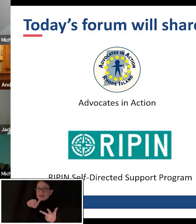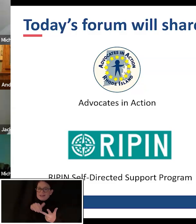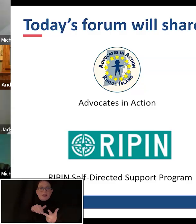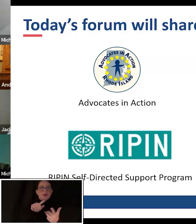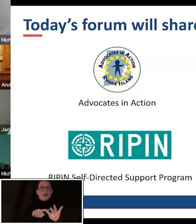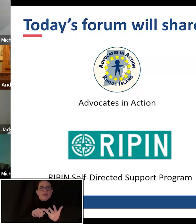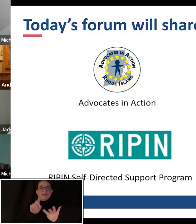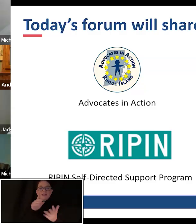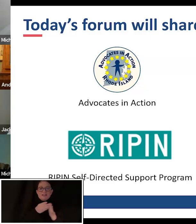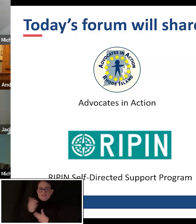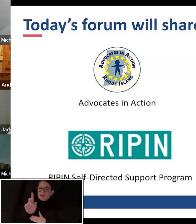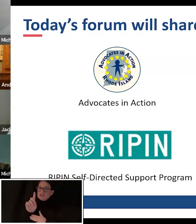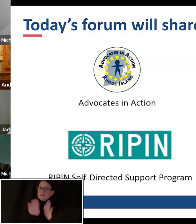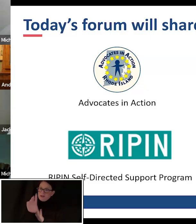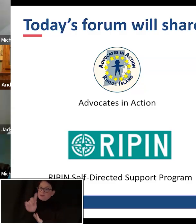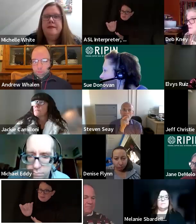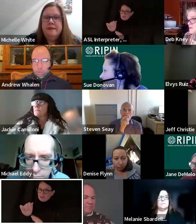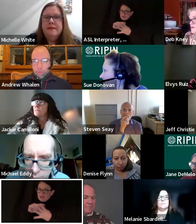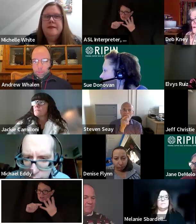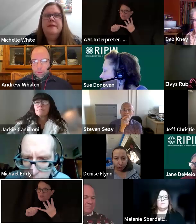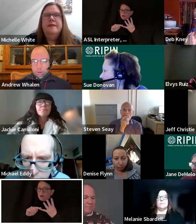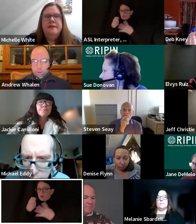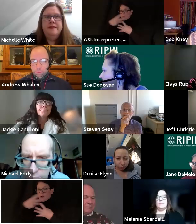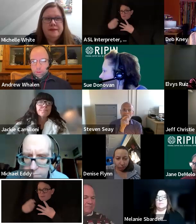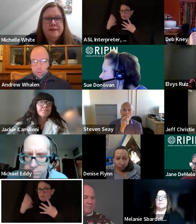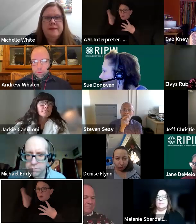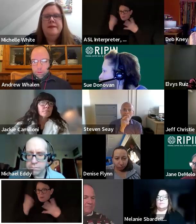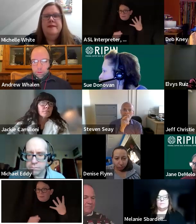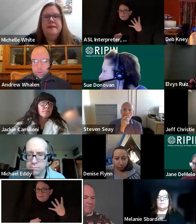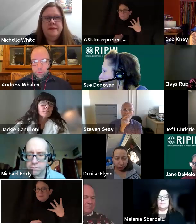the Division of Developmental Disabilities.